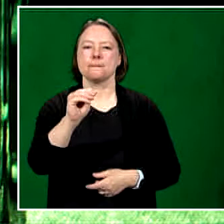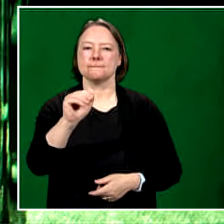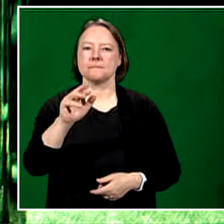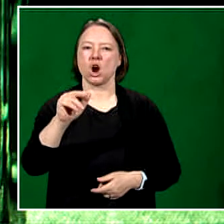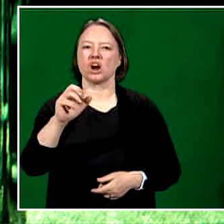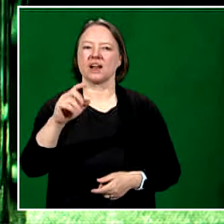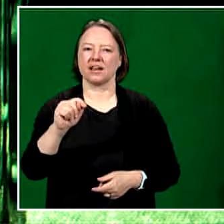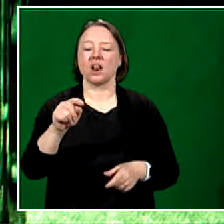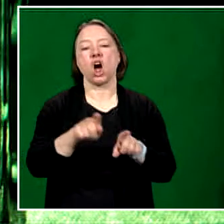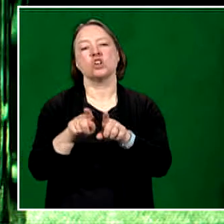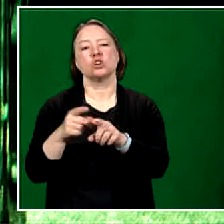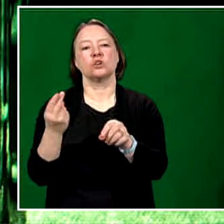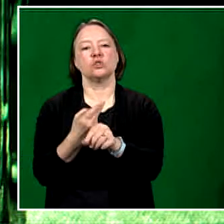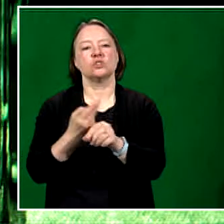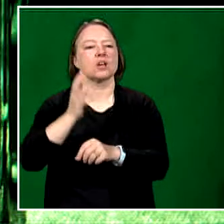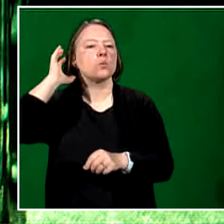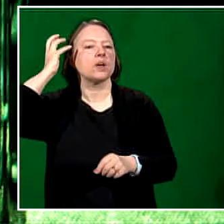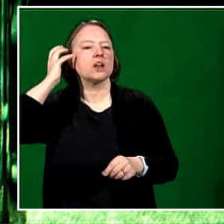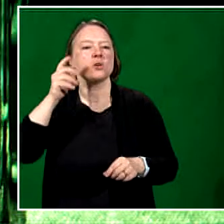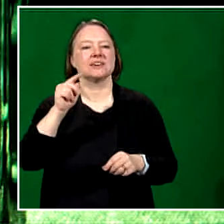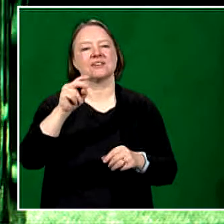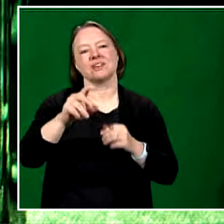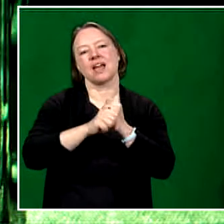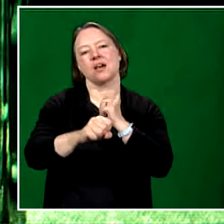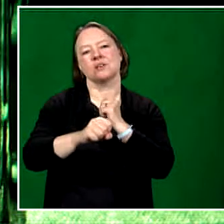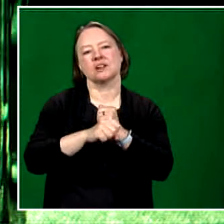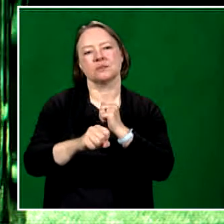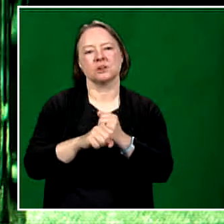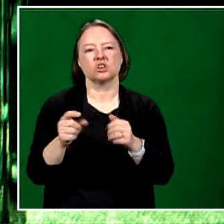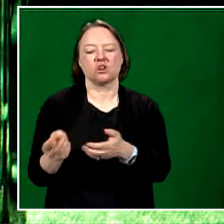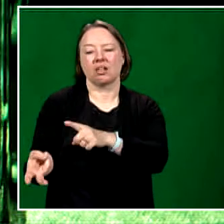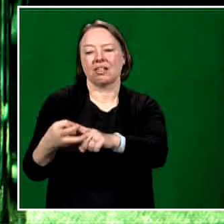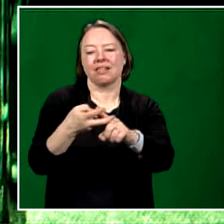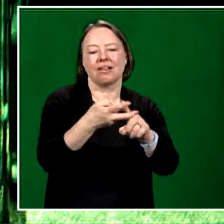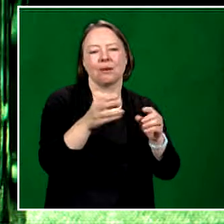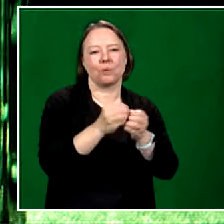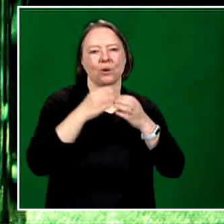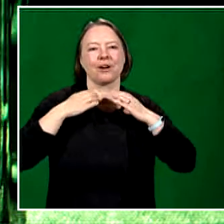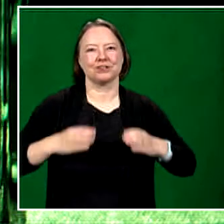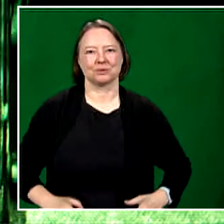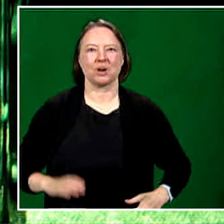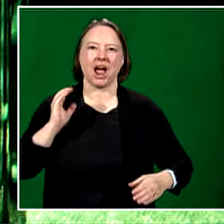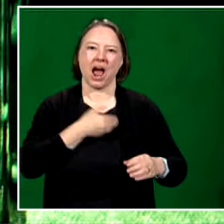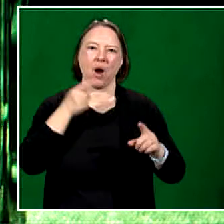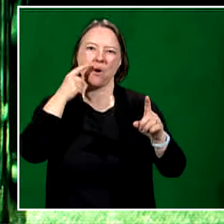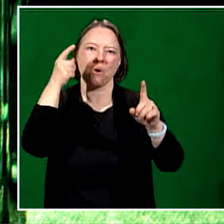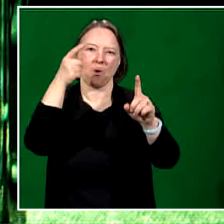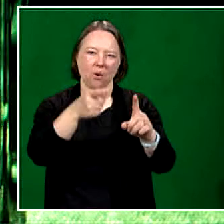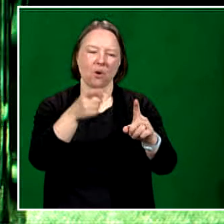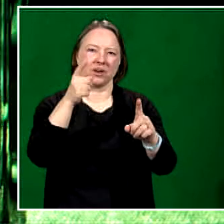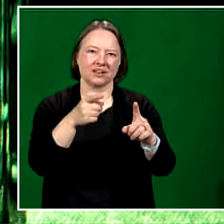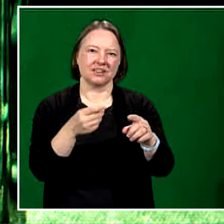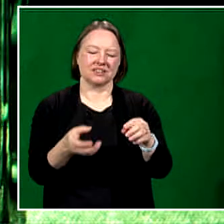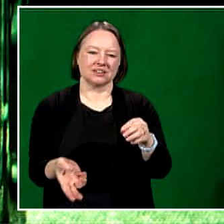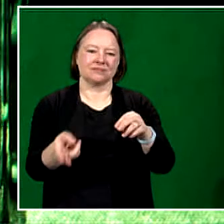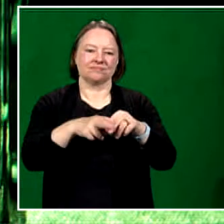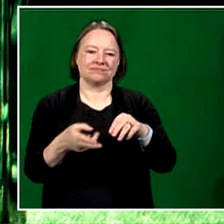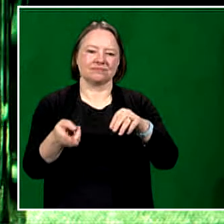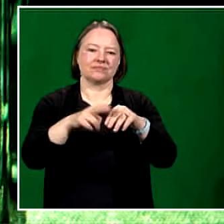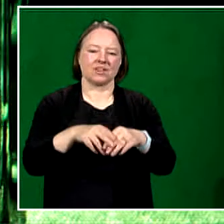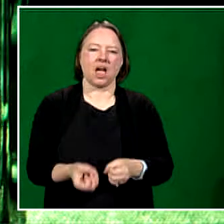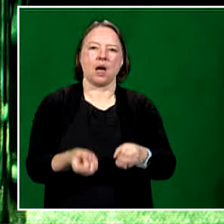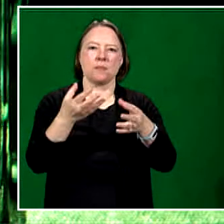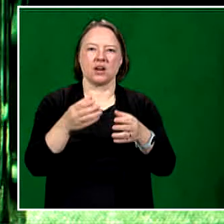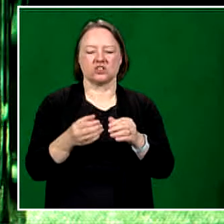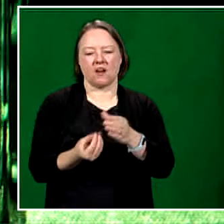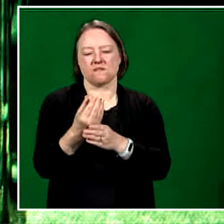radio and TV adverts to attract more customers. Our goal is to export the surplus of our fertilizer to